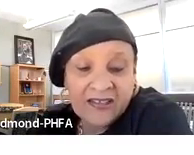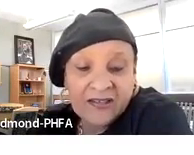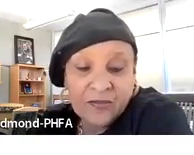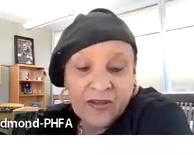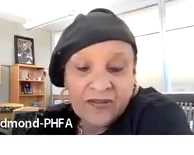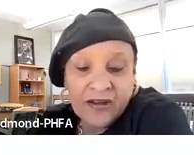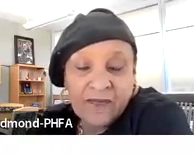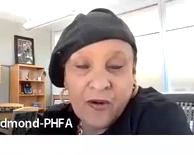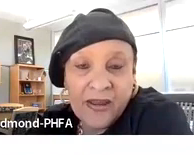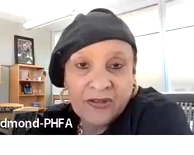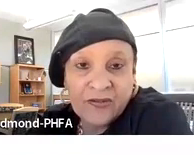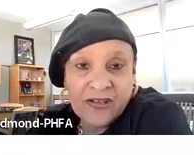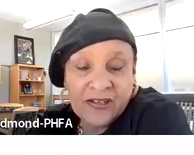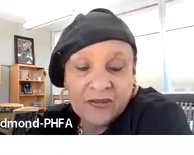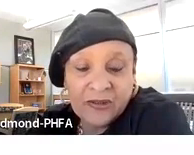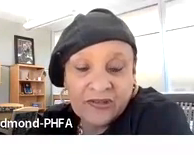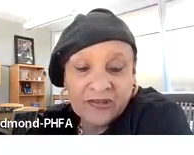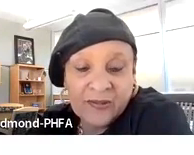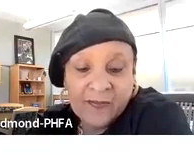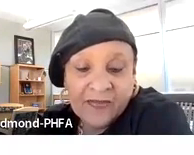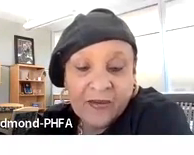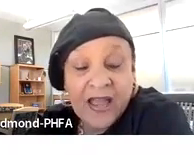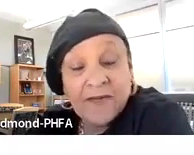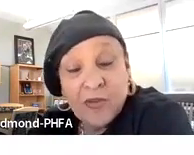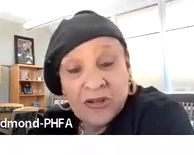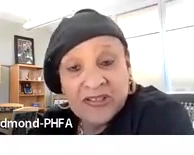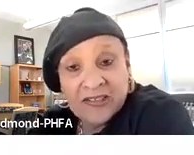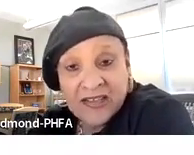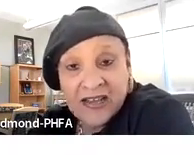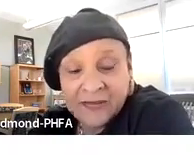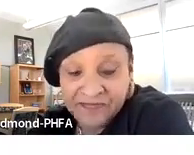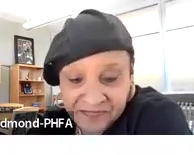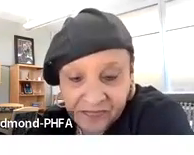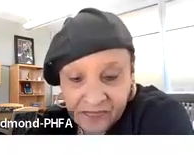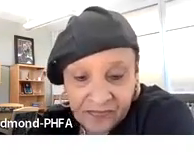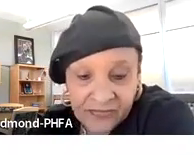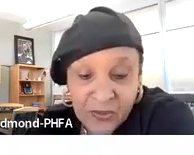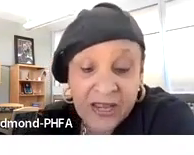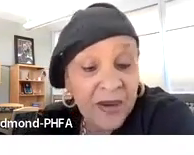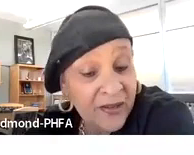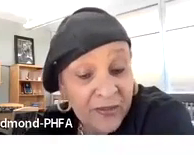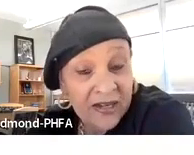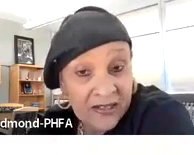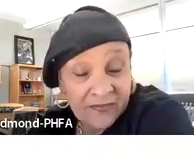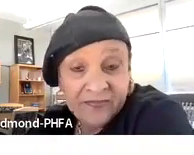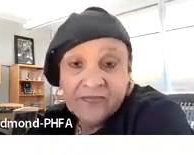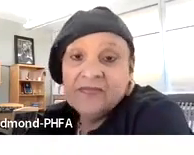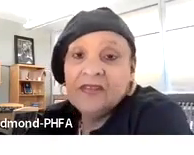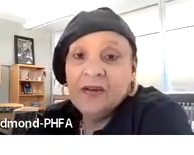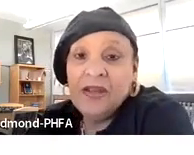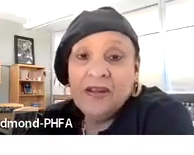counseling agencies with 4 major funding sources. We have a board set aside. We get money from